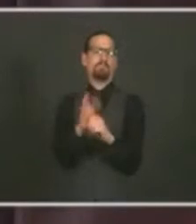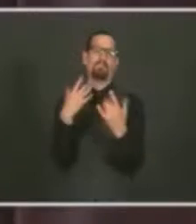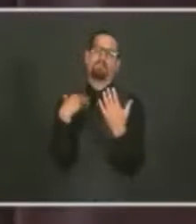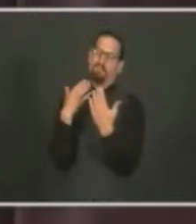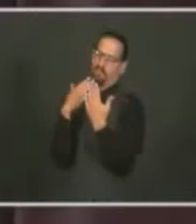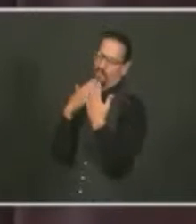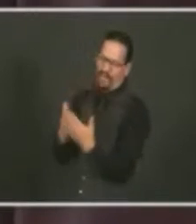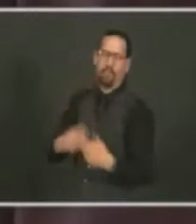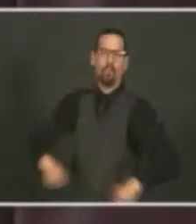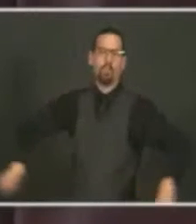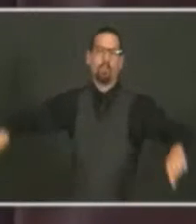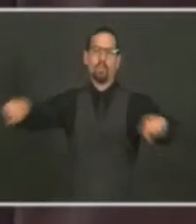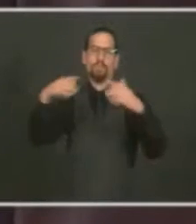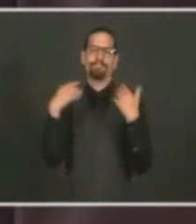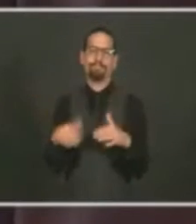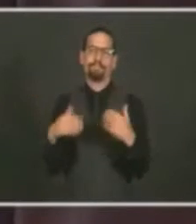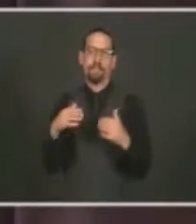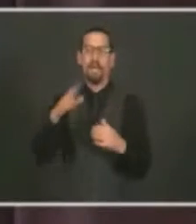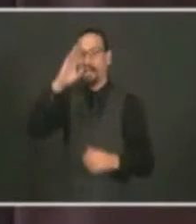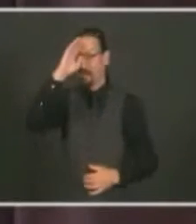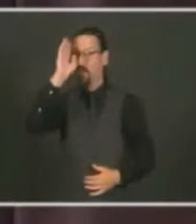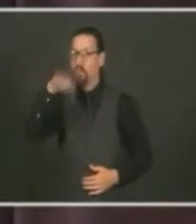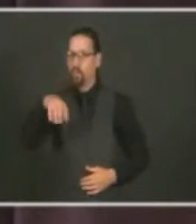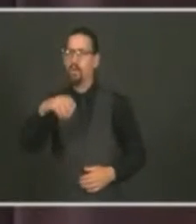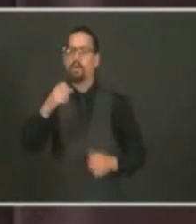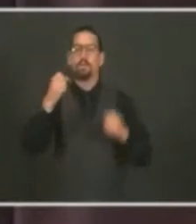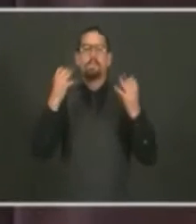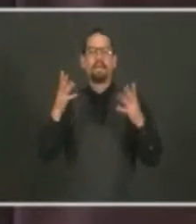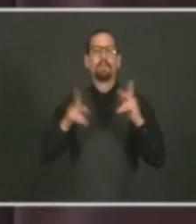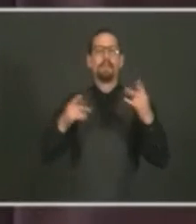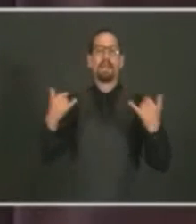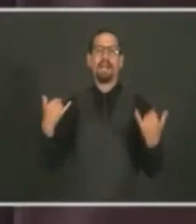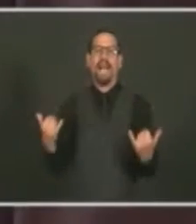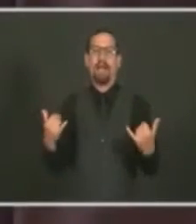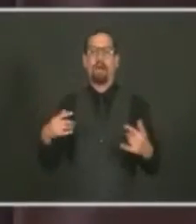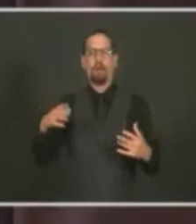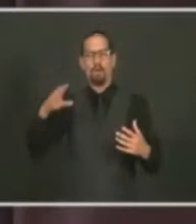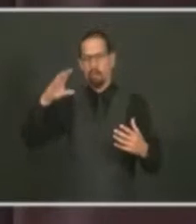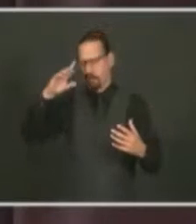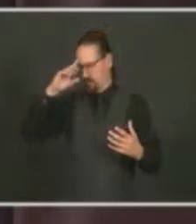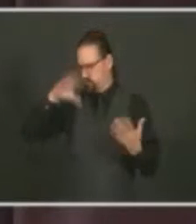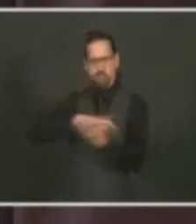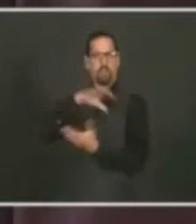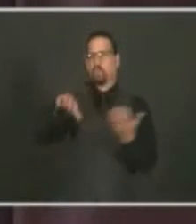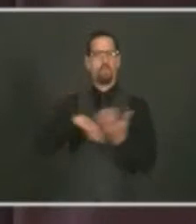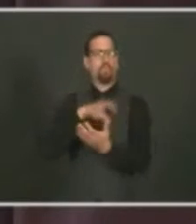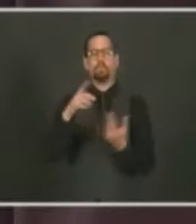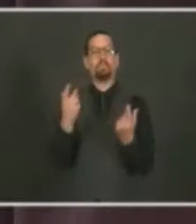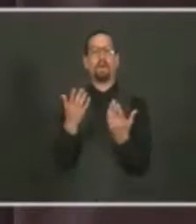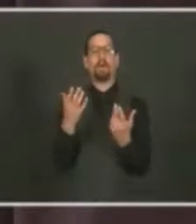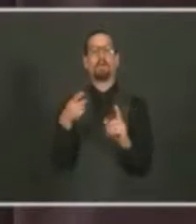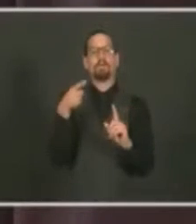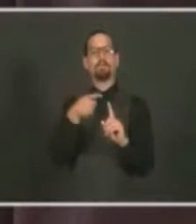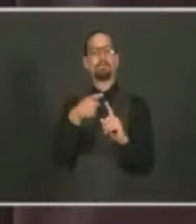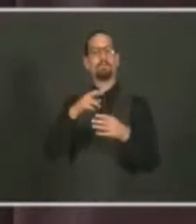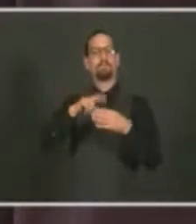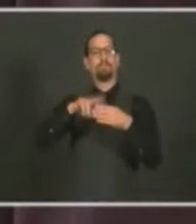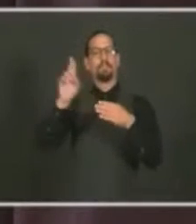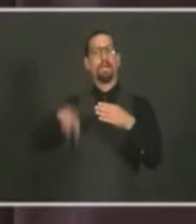we have is from people saying, how do I get my test result? When do I get my test